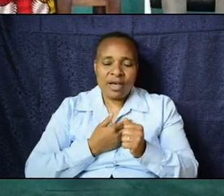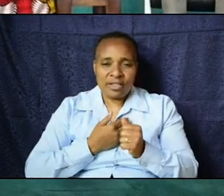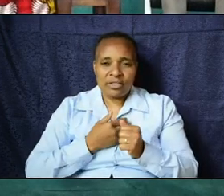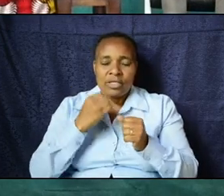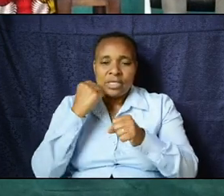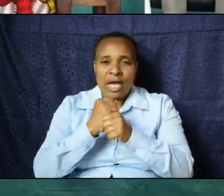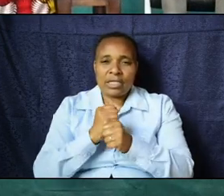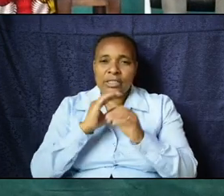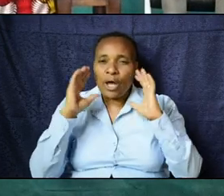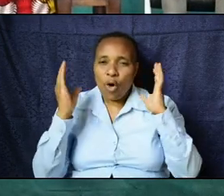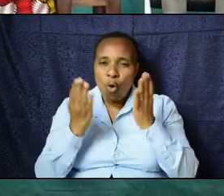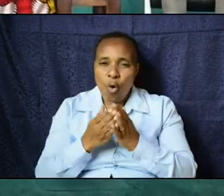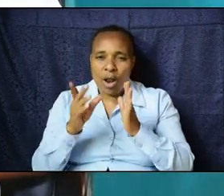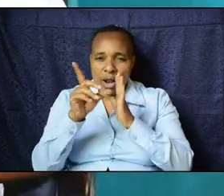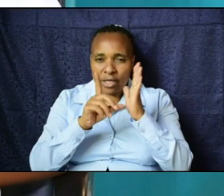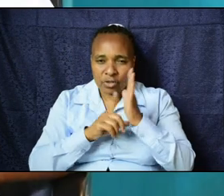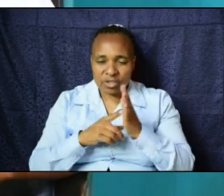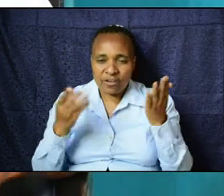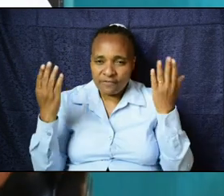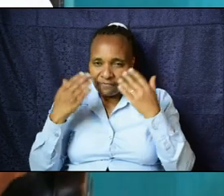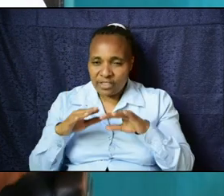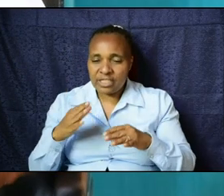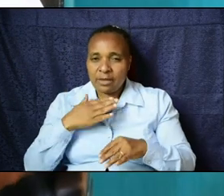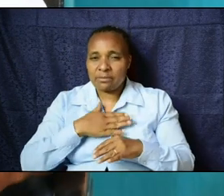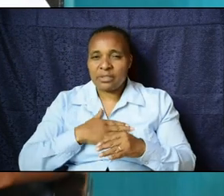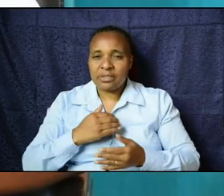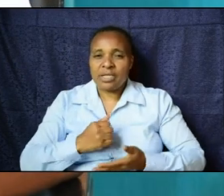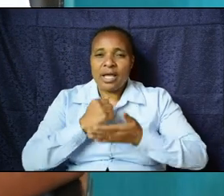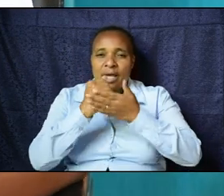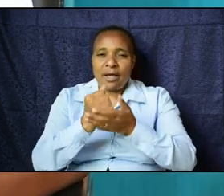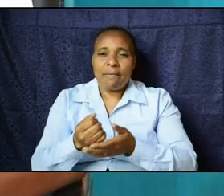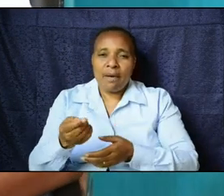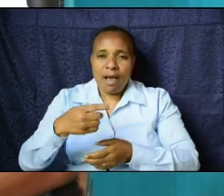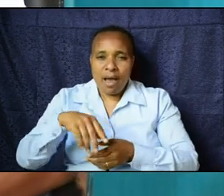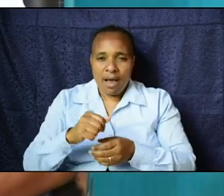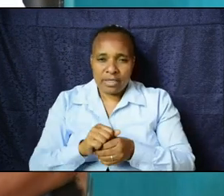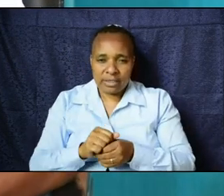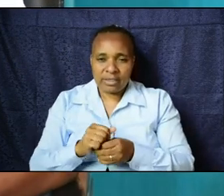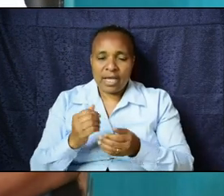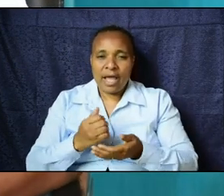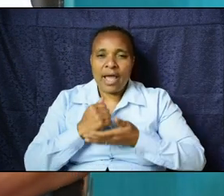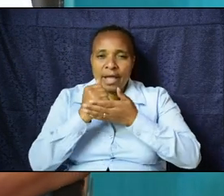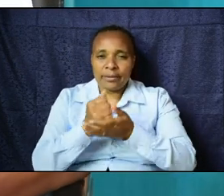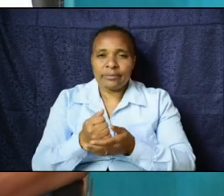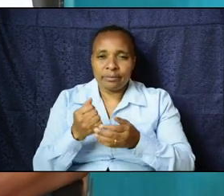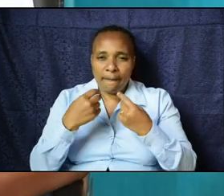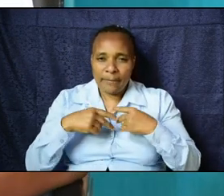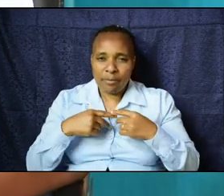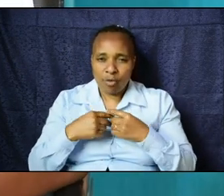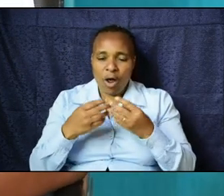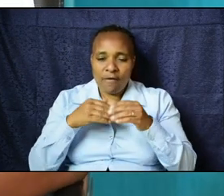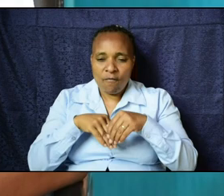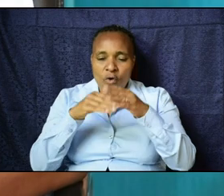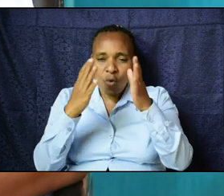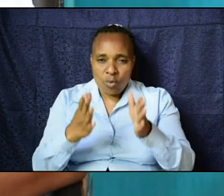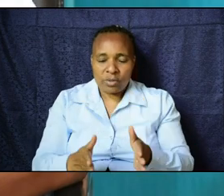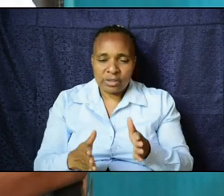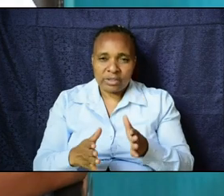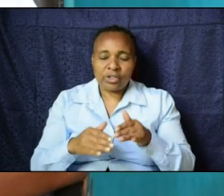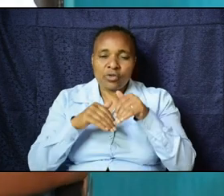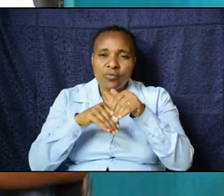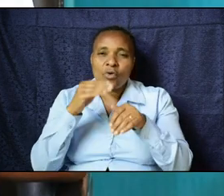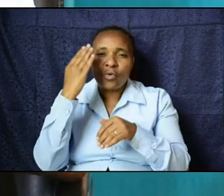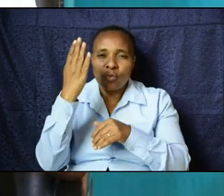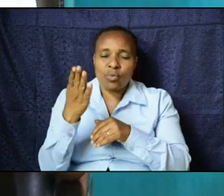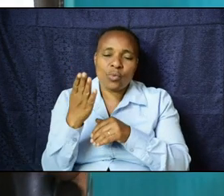lesson and completed it. Please guide us and help the audience to follow us and follow